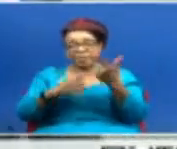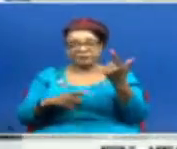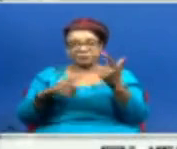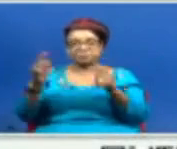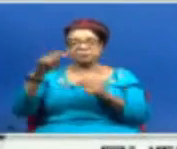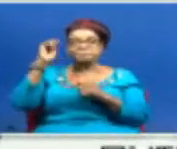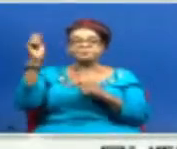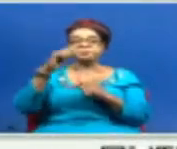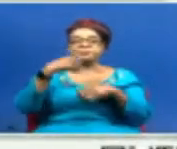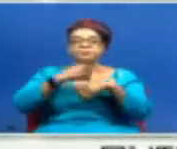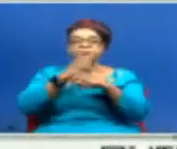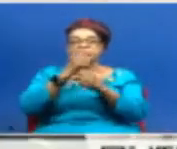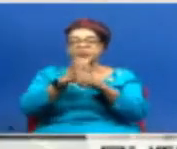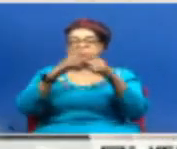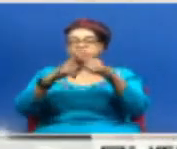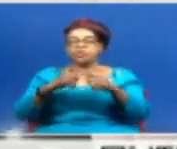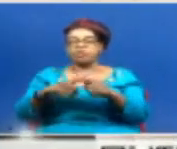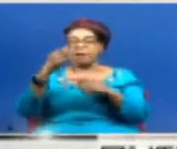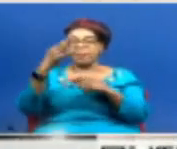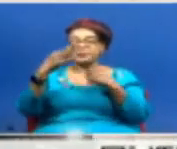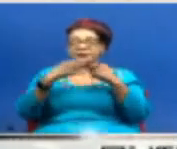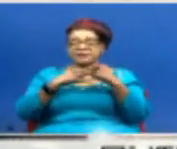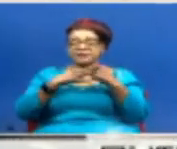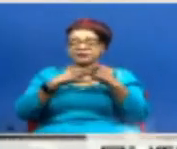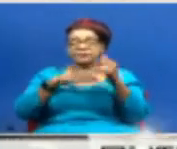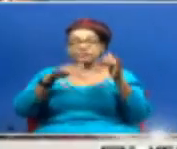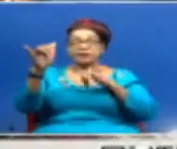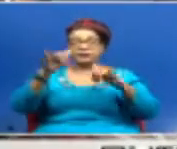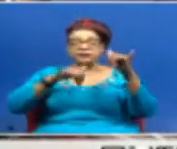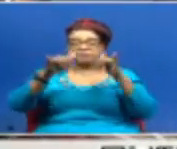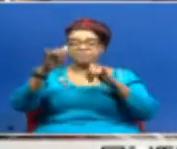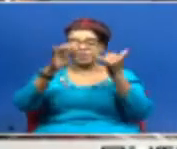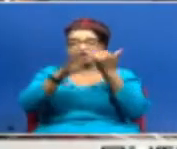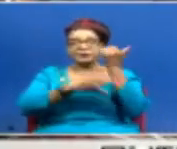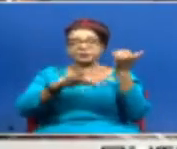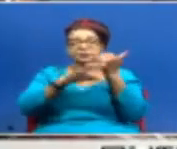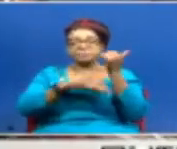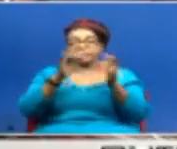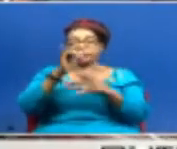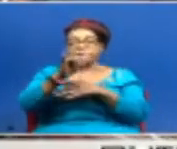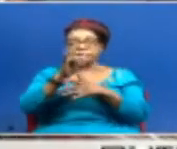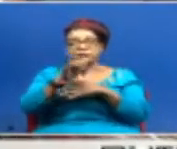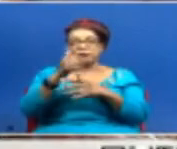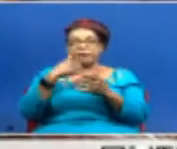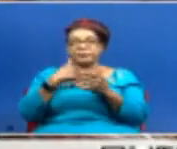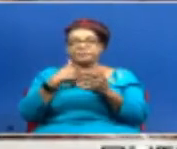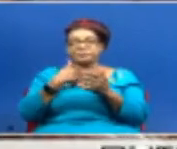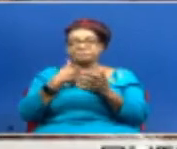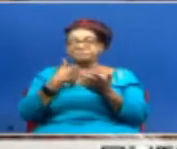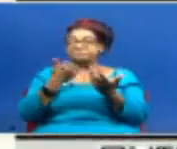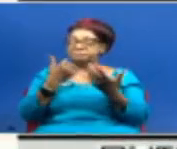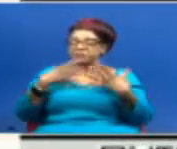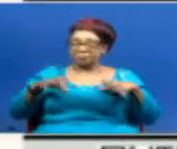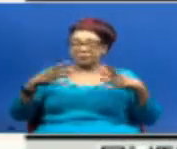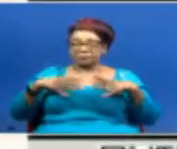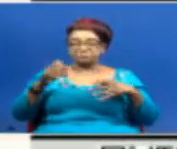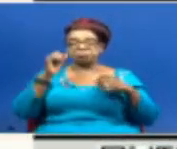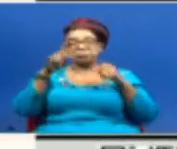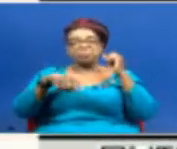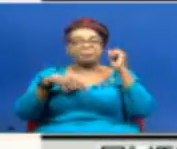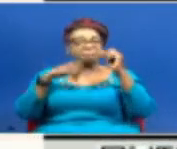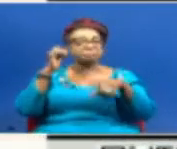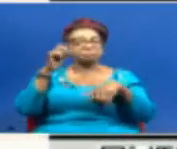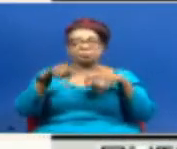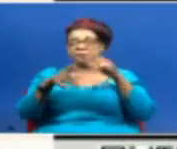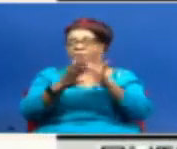has made a total of 38 foreign trips outside the country. The trips have drawn mixed reactions from Kenyans, with